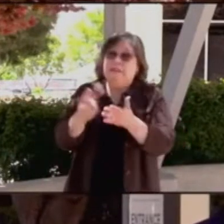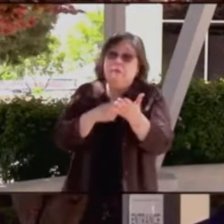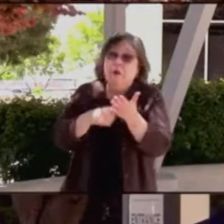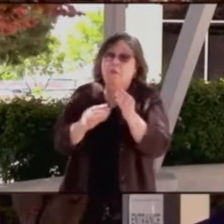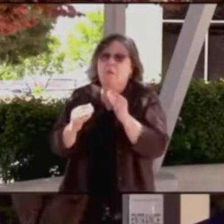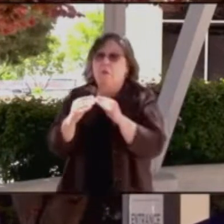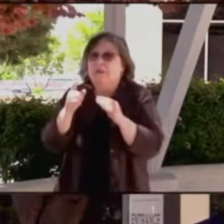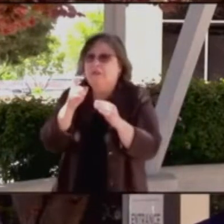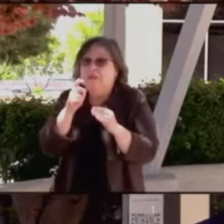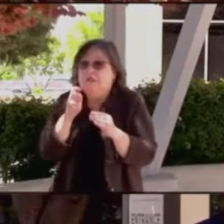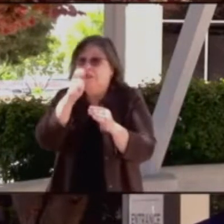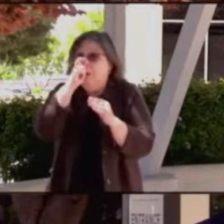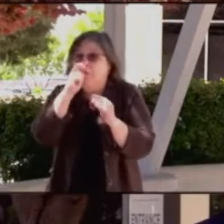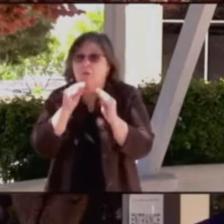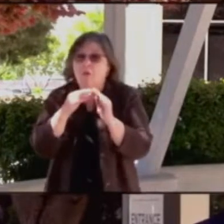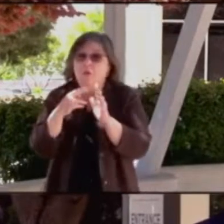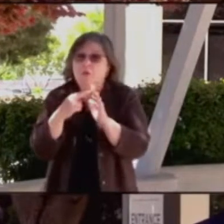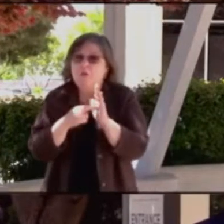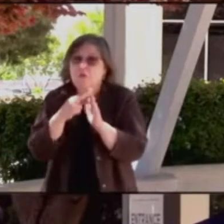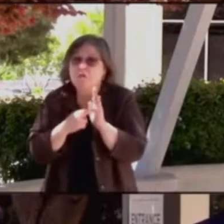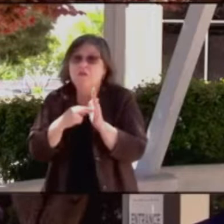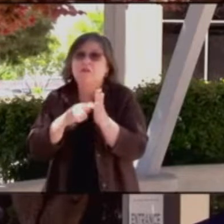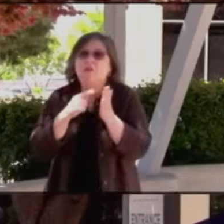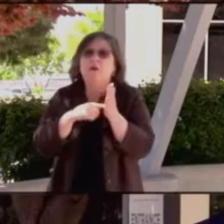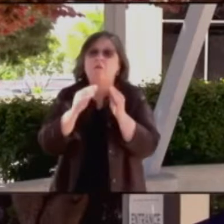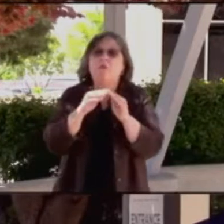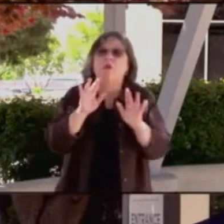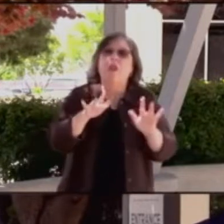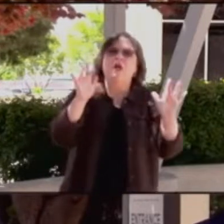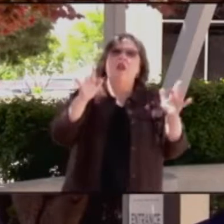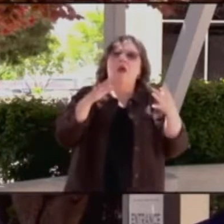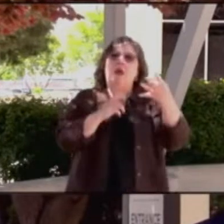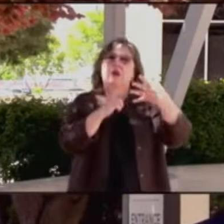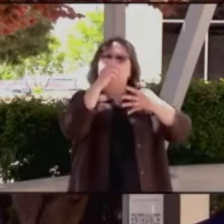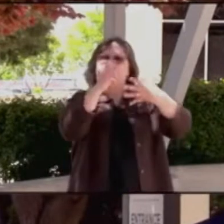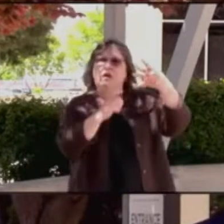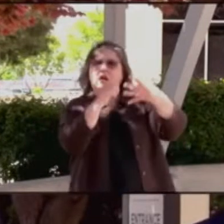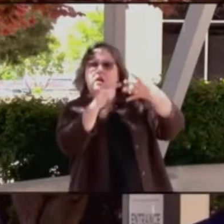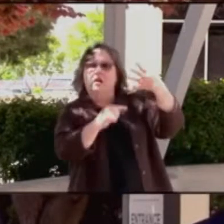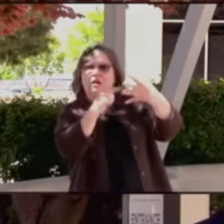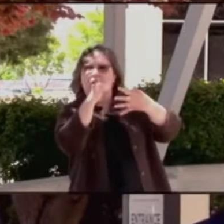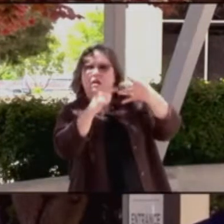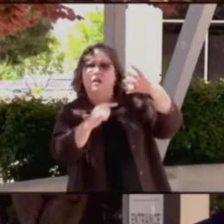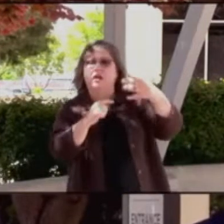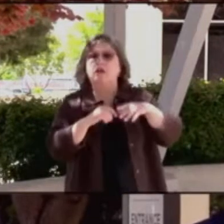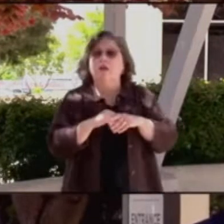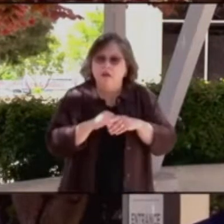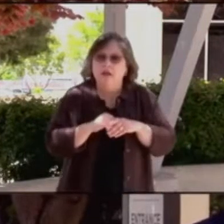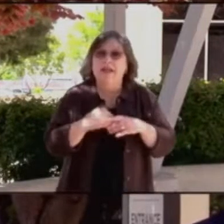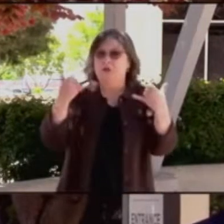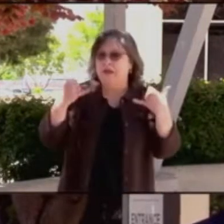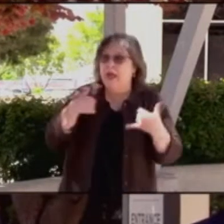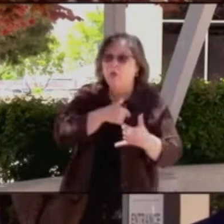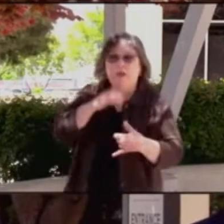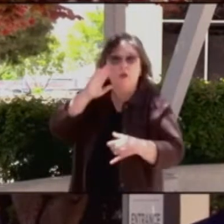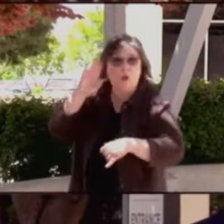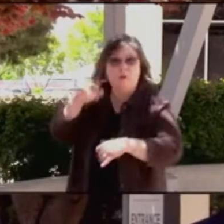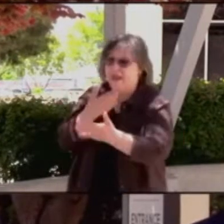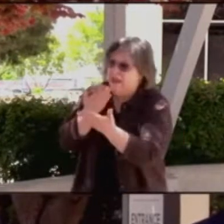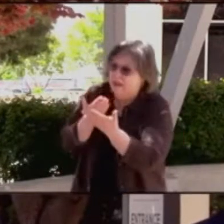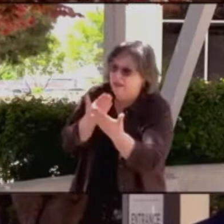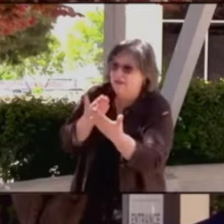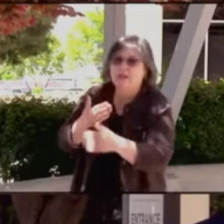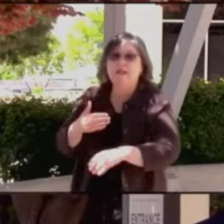With increasing vaccination and this new evidence that vaccination prevents transmission, today I